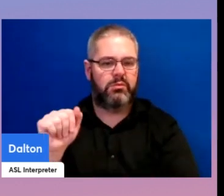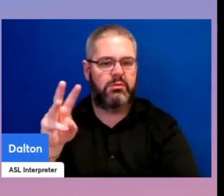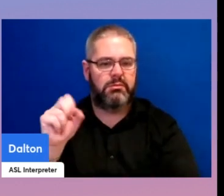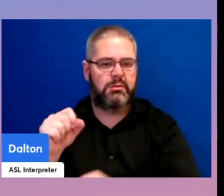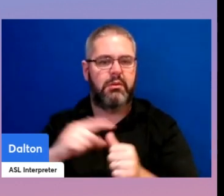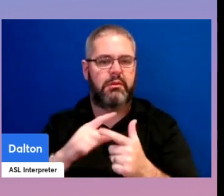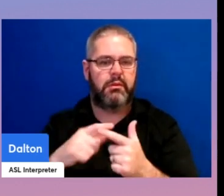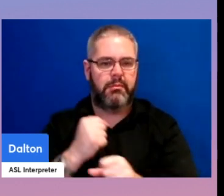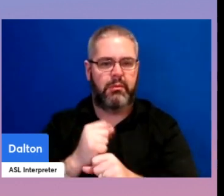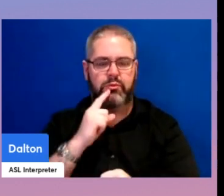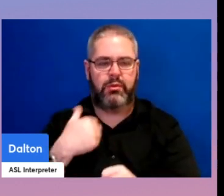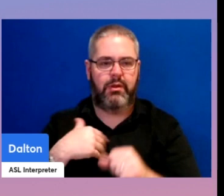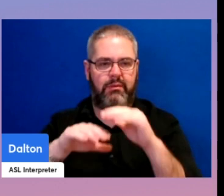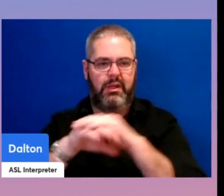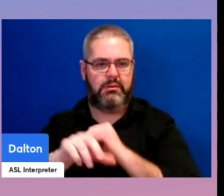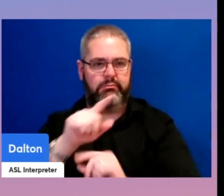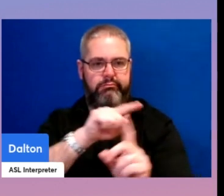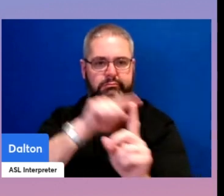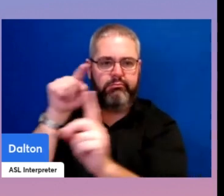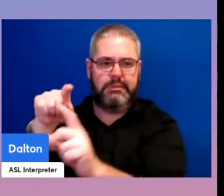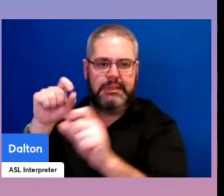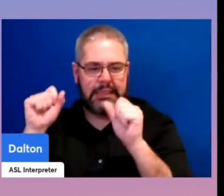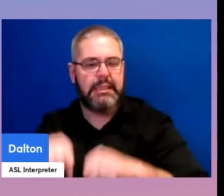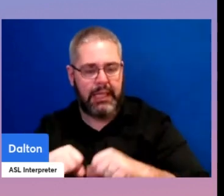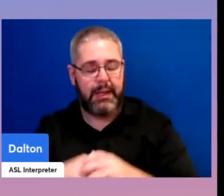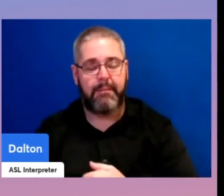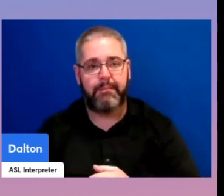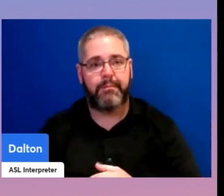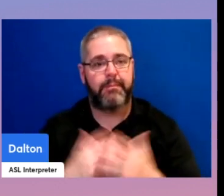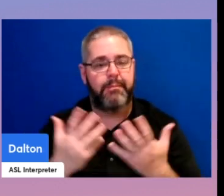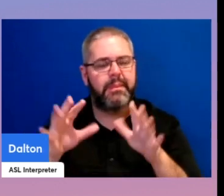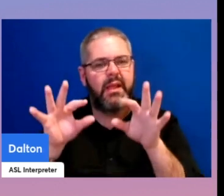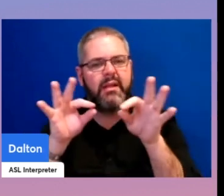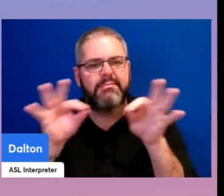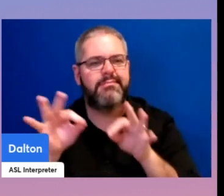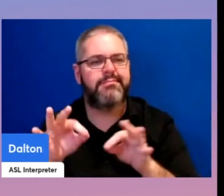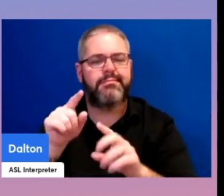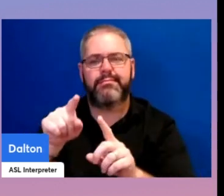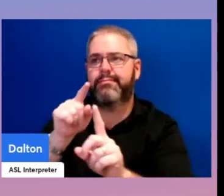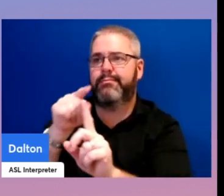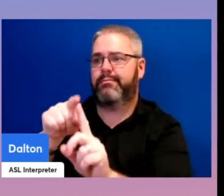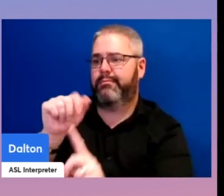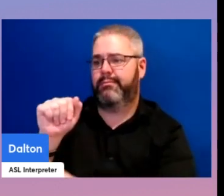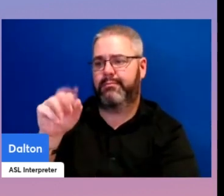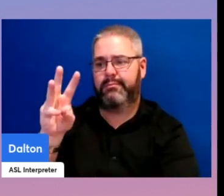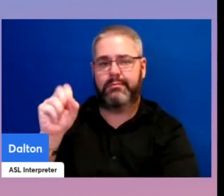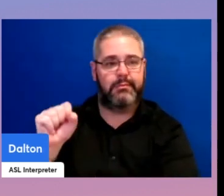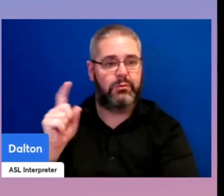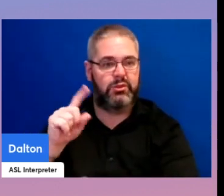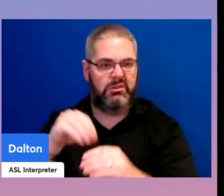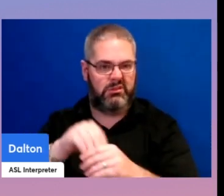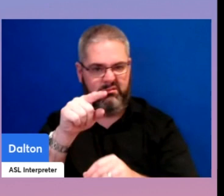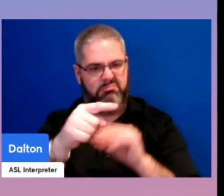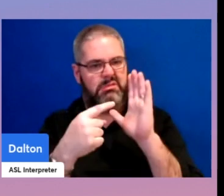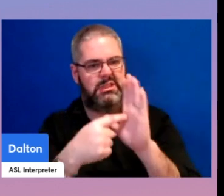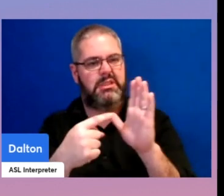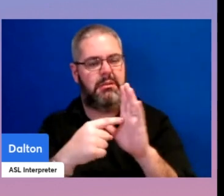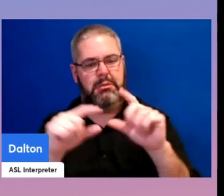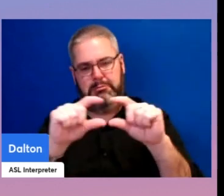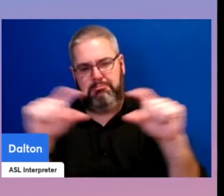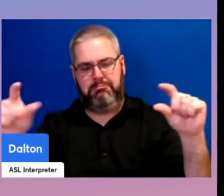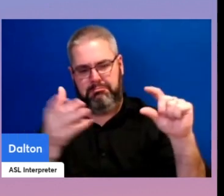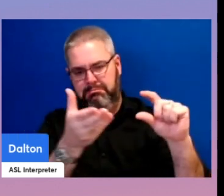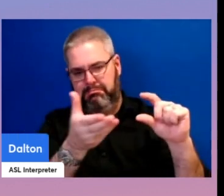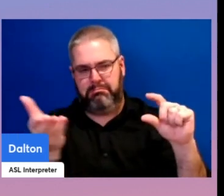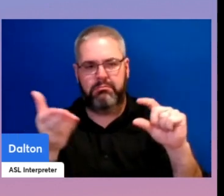to configure the destination. So we define the destination for AWS here in this example, and we provide